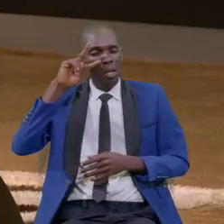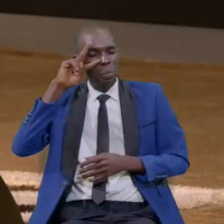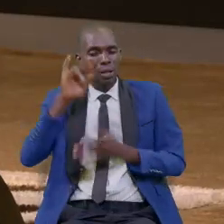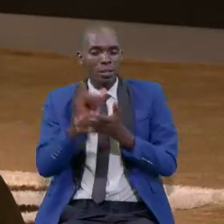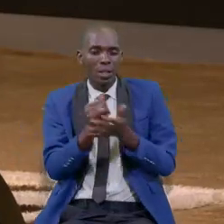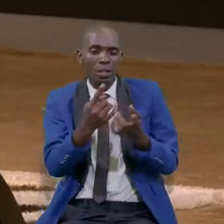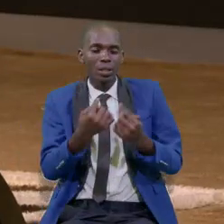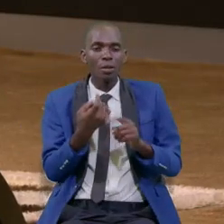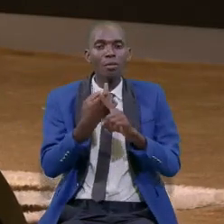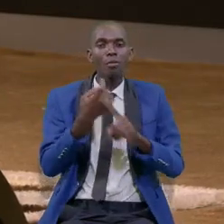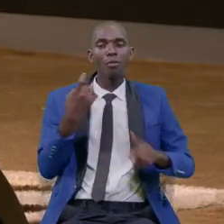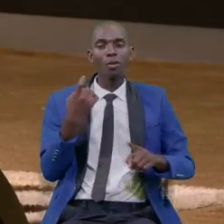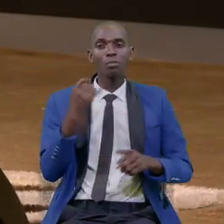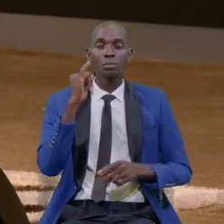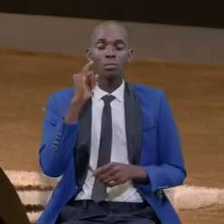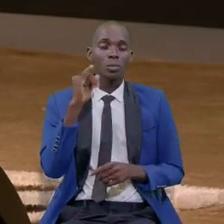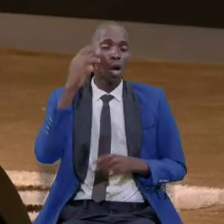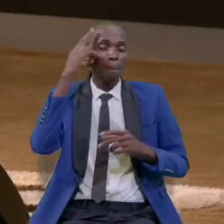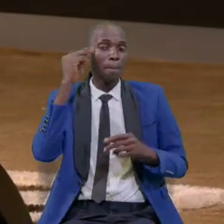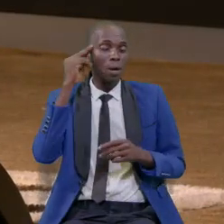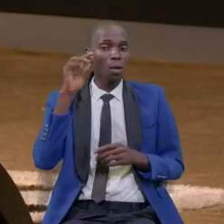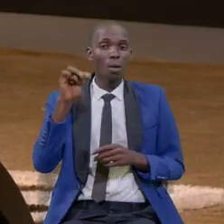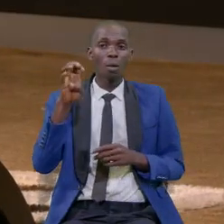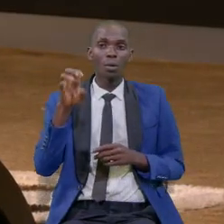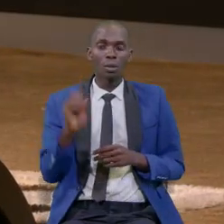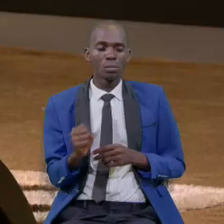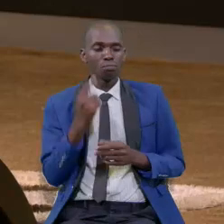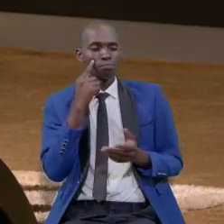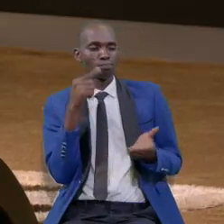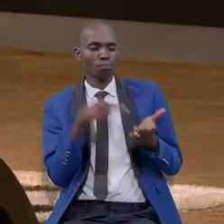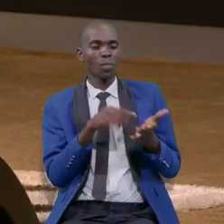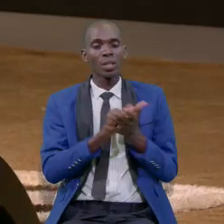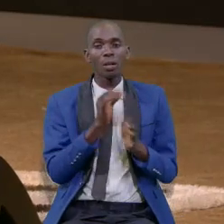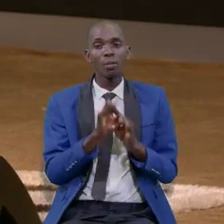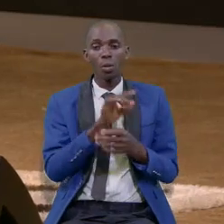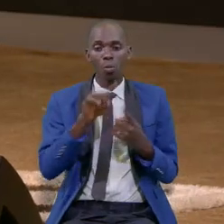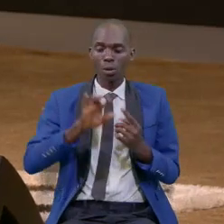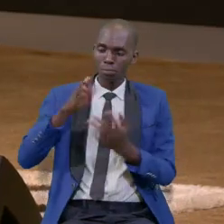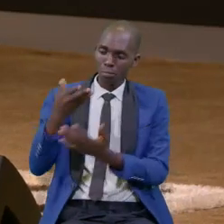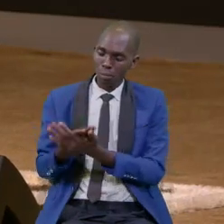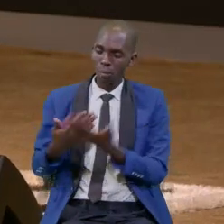came from Moses, they recognized that faith. And when they came back to